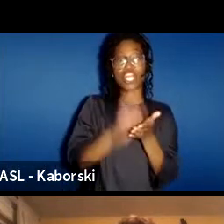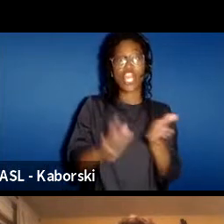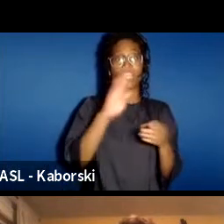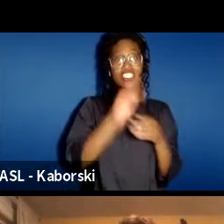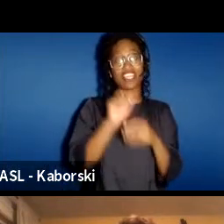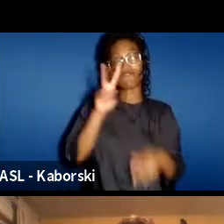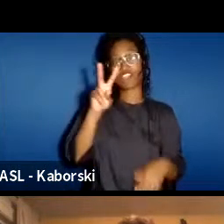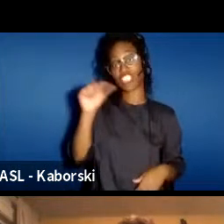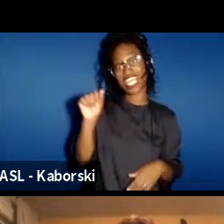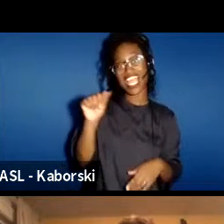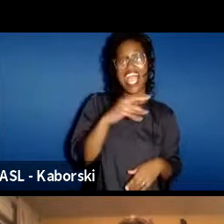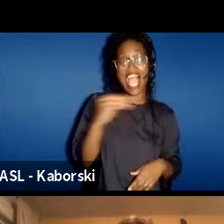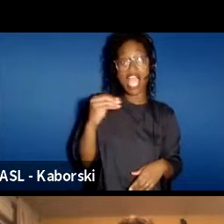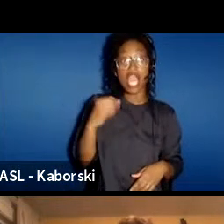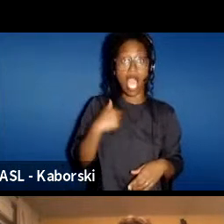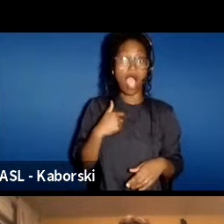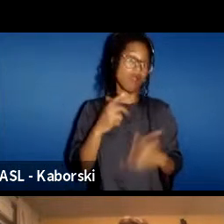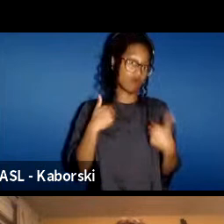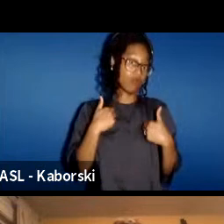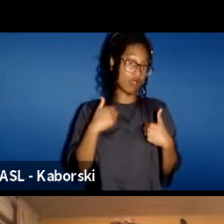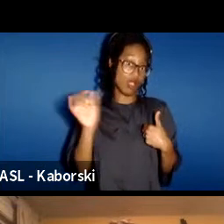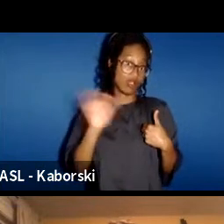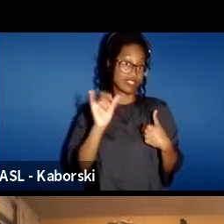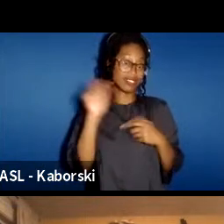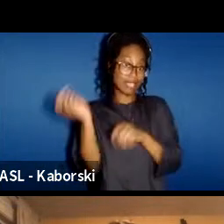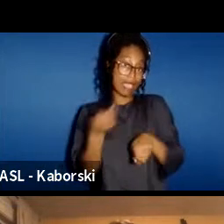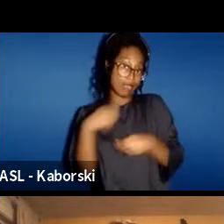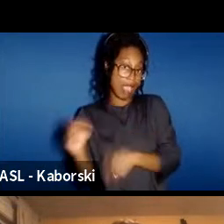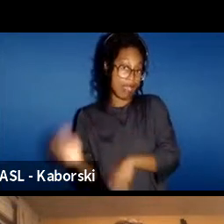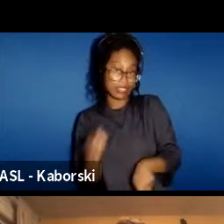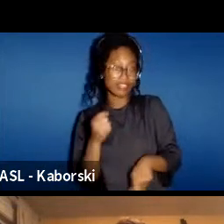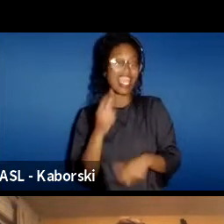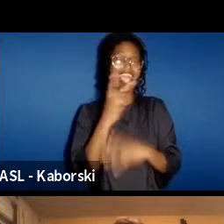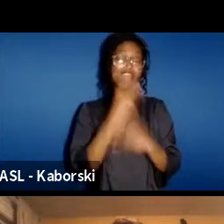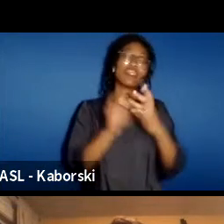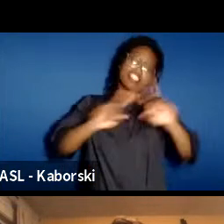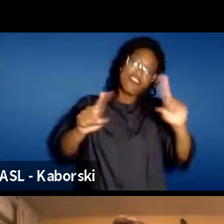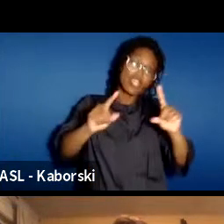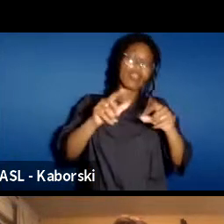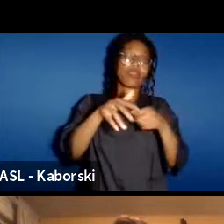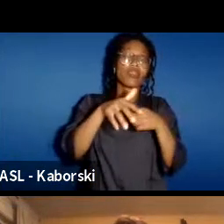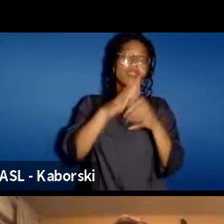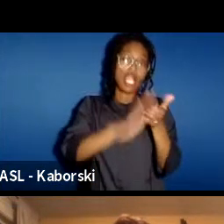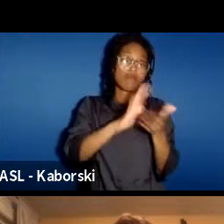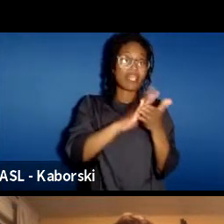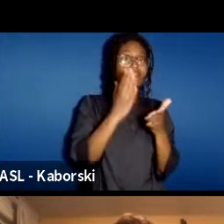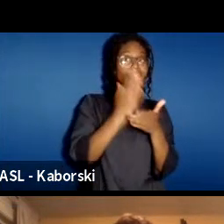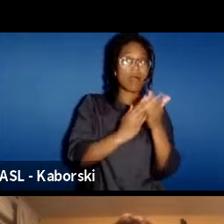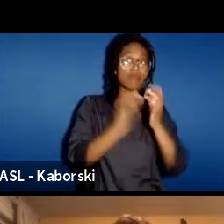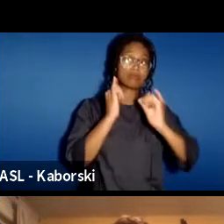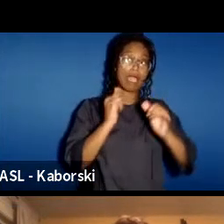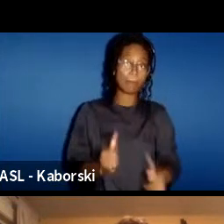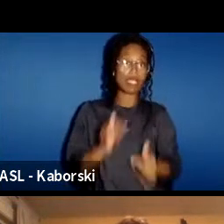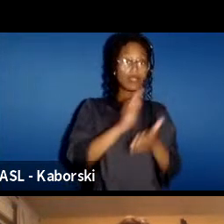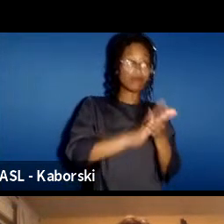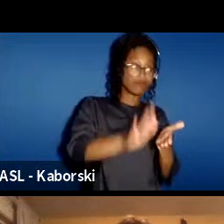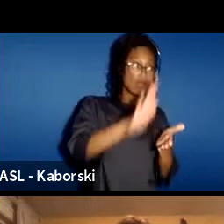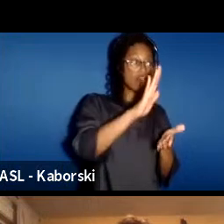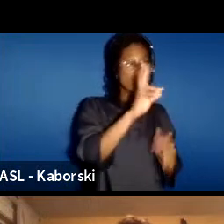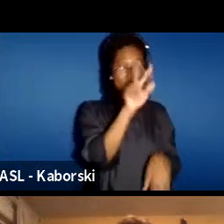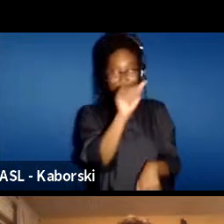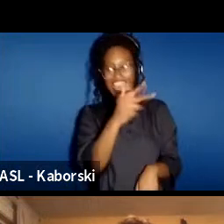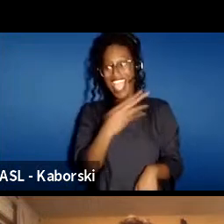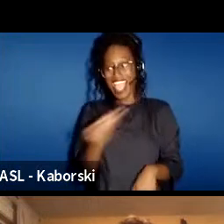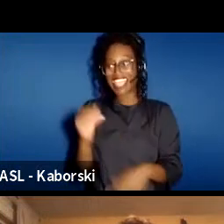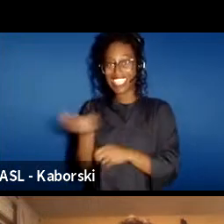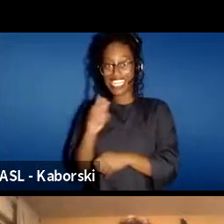team. Well, I went to college in Virginia, and I was on the tennis team. We were different colleges, but similarities there. And then when I met the creative